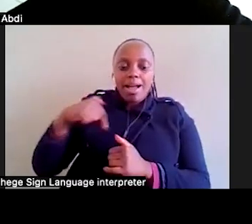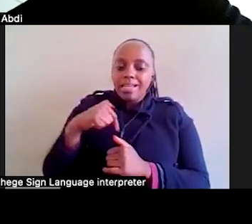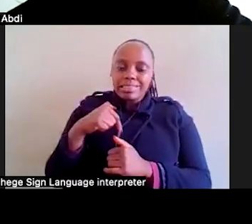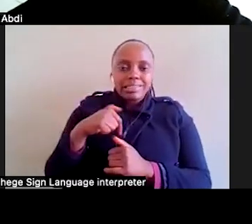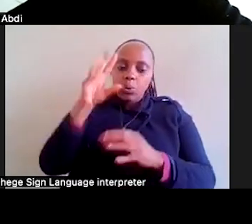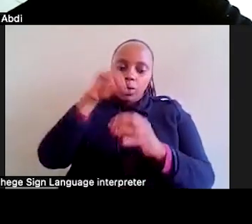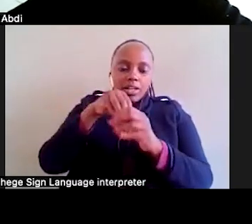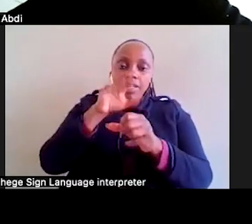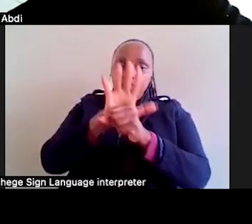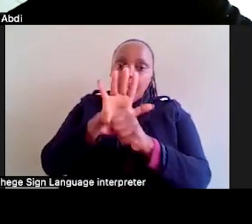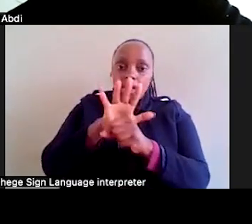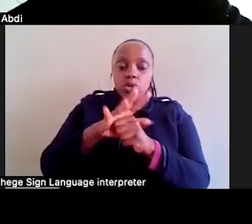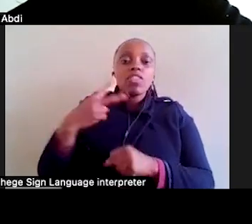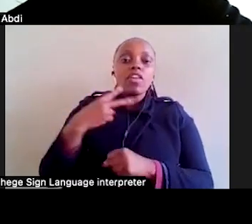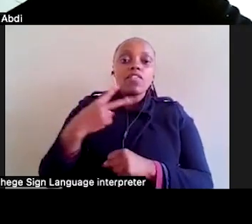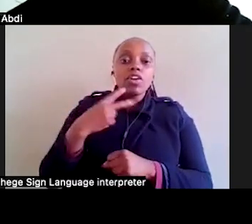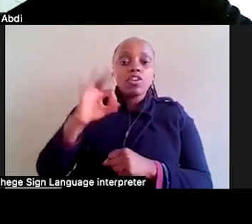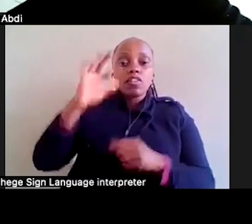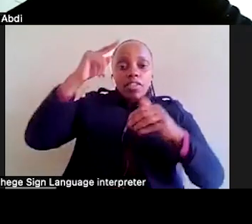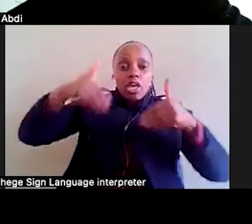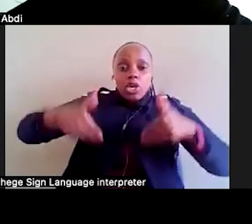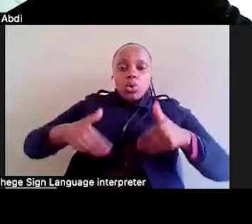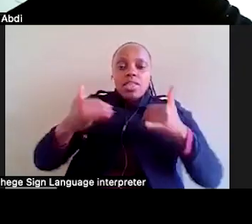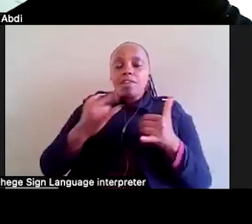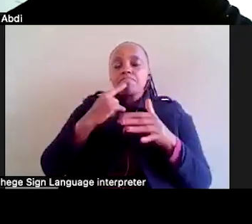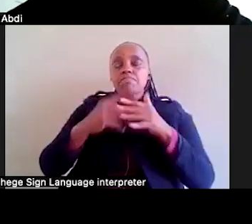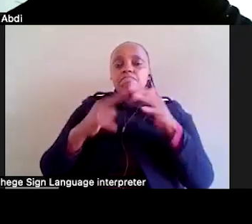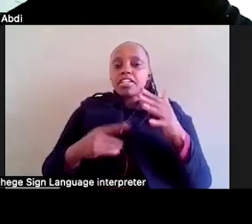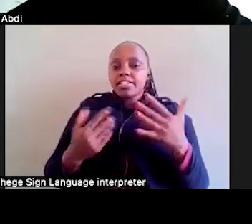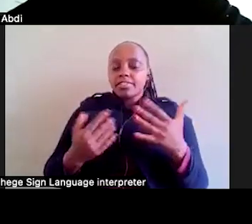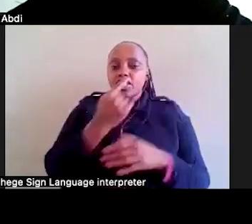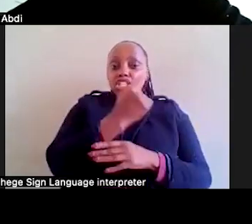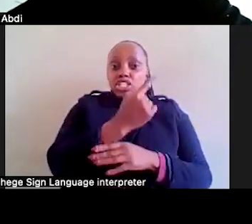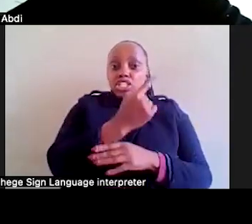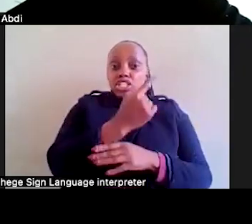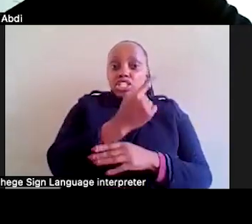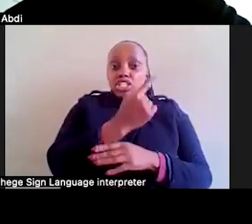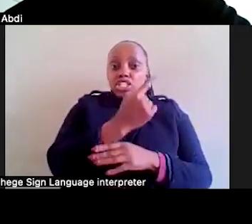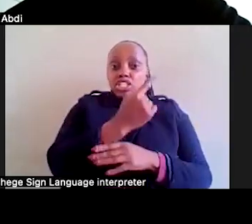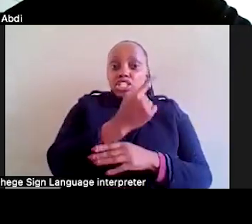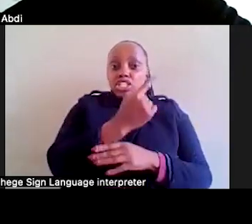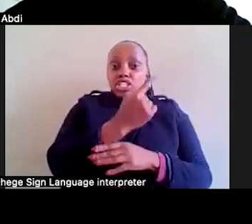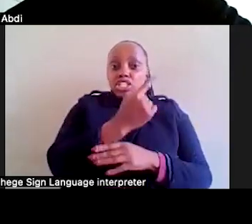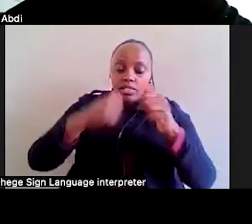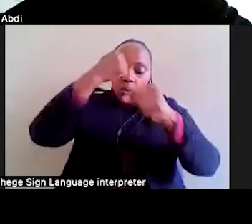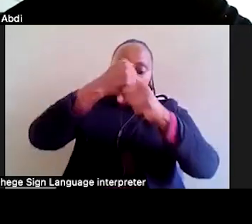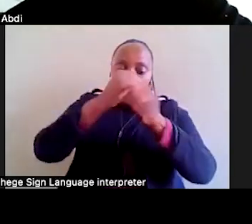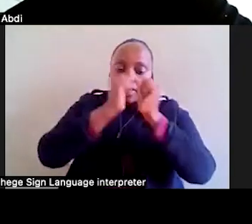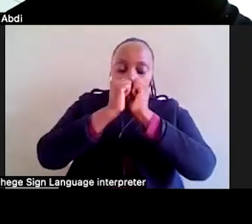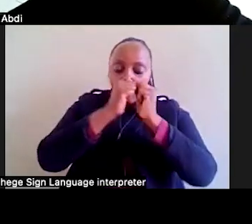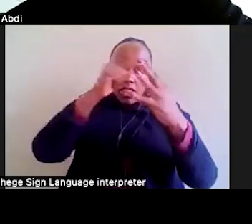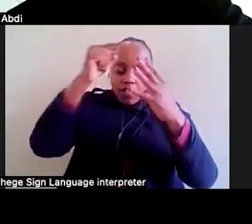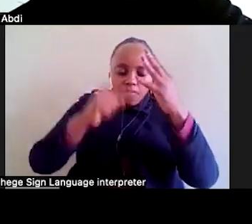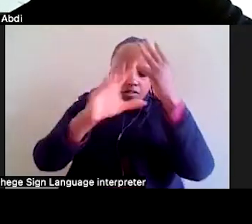in the voices of the youth. So let me just conclude by saying that each of the countries that we work in, the 4 countries I mentioned,